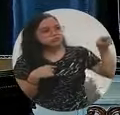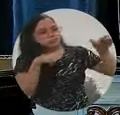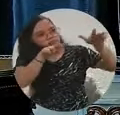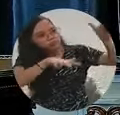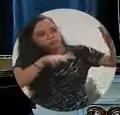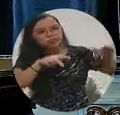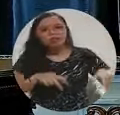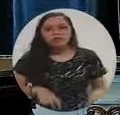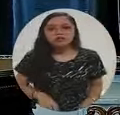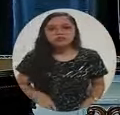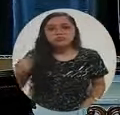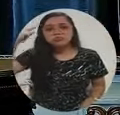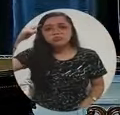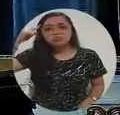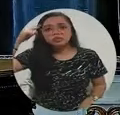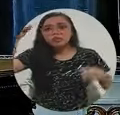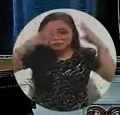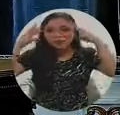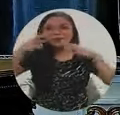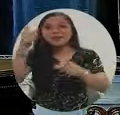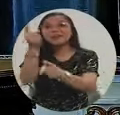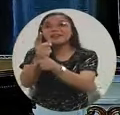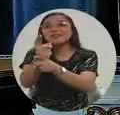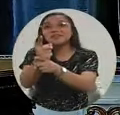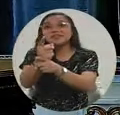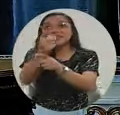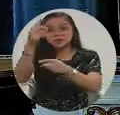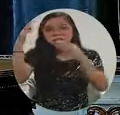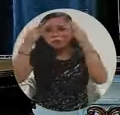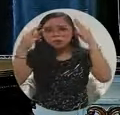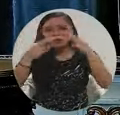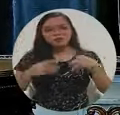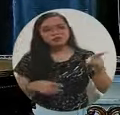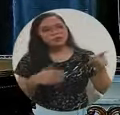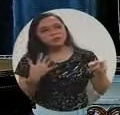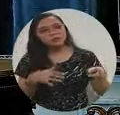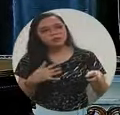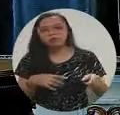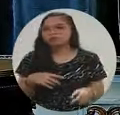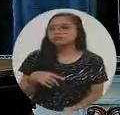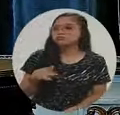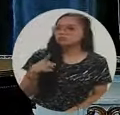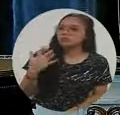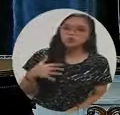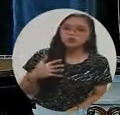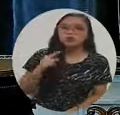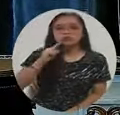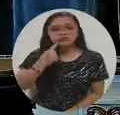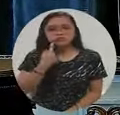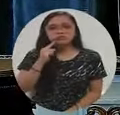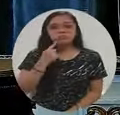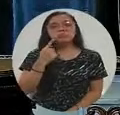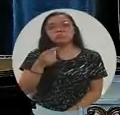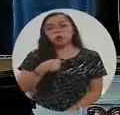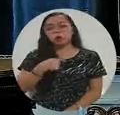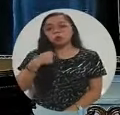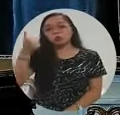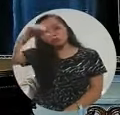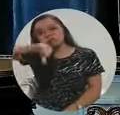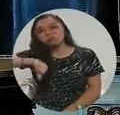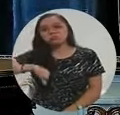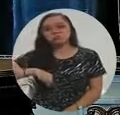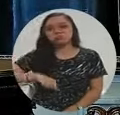when pastors, when partners and your helpers do not think the same thing, they want the